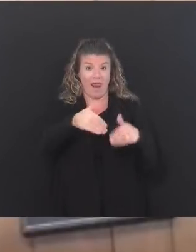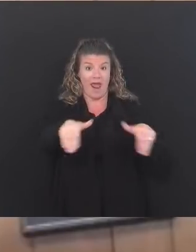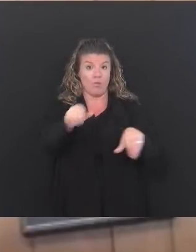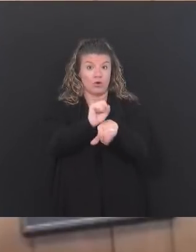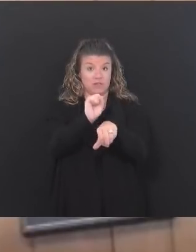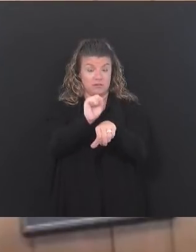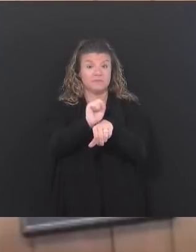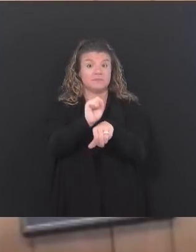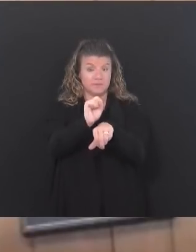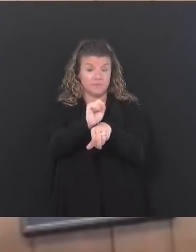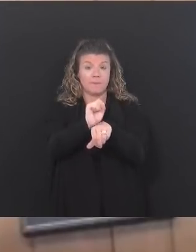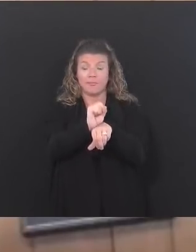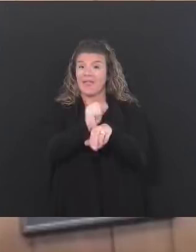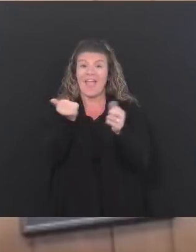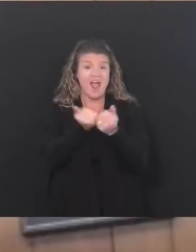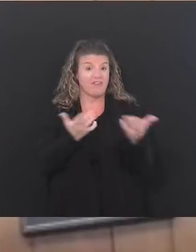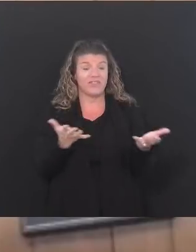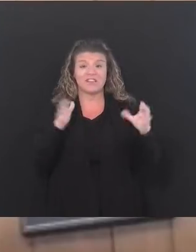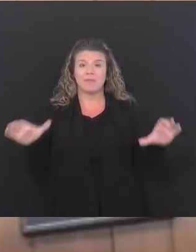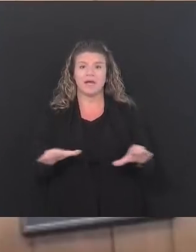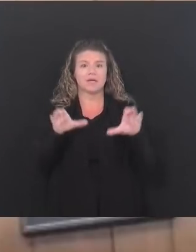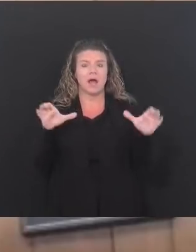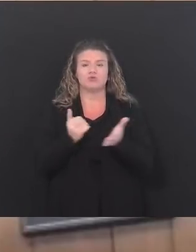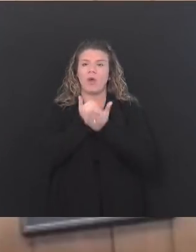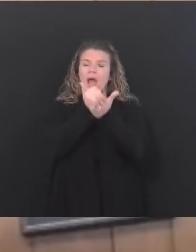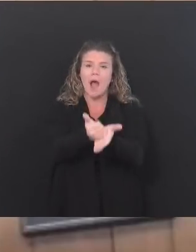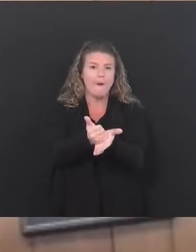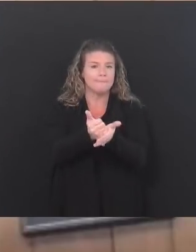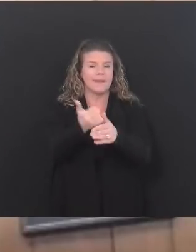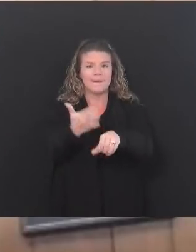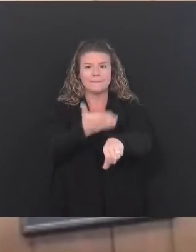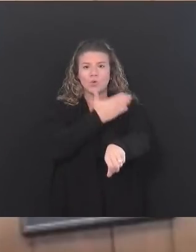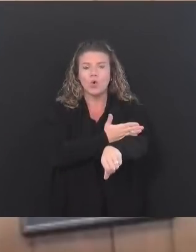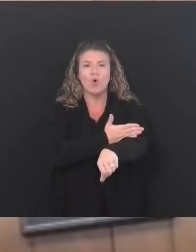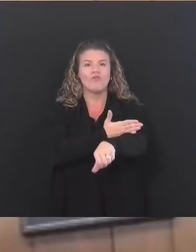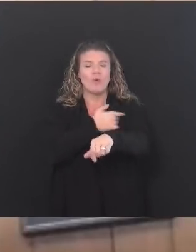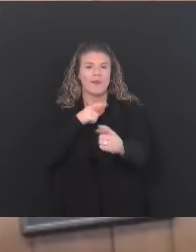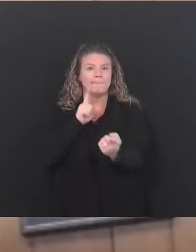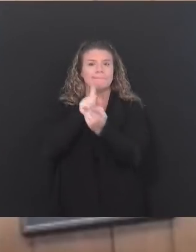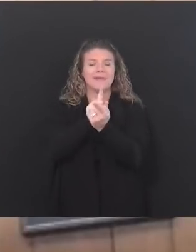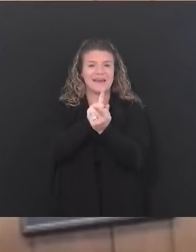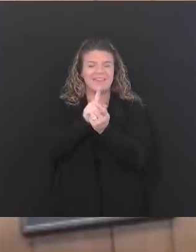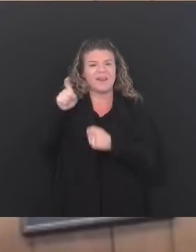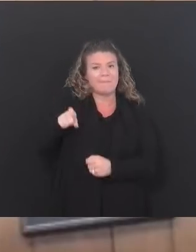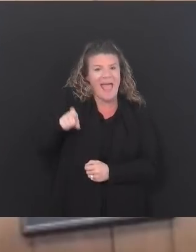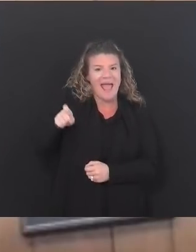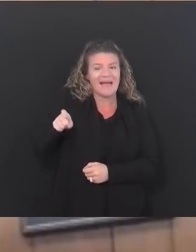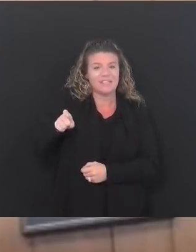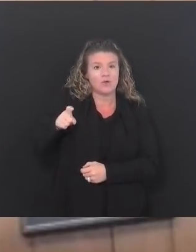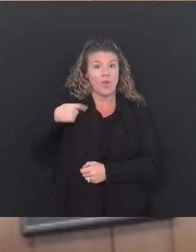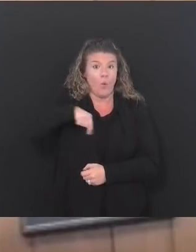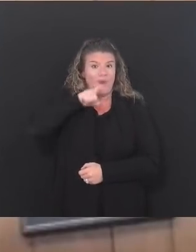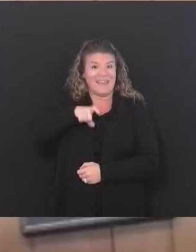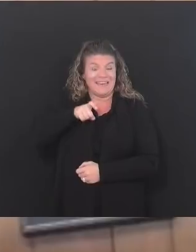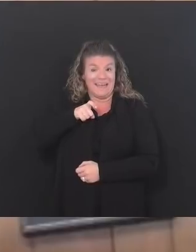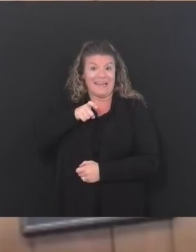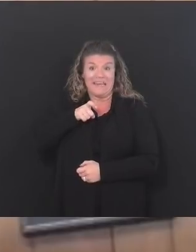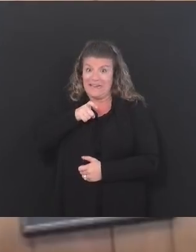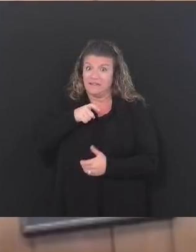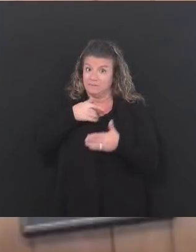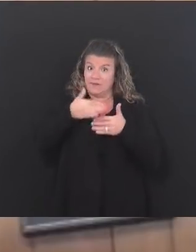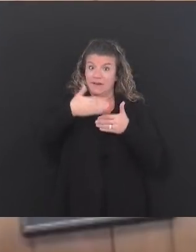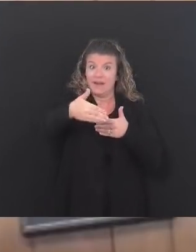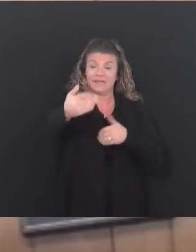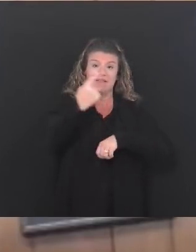workers. All things that are being done to help innovate and make sure that we meet the demands that we may have over the next several